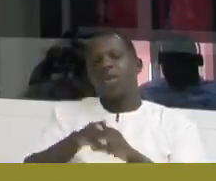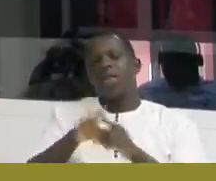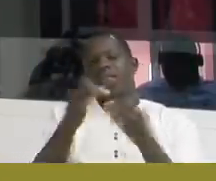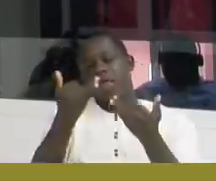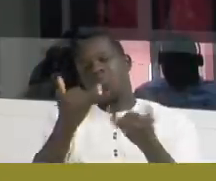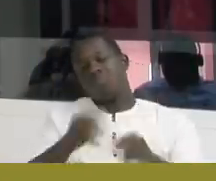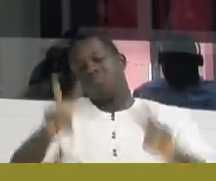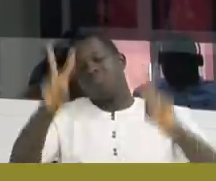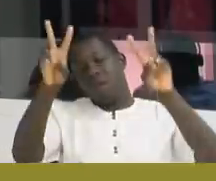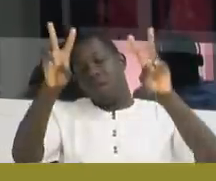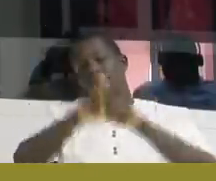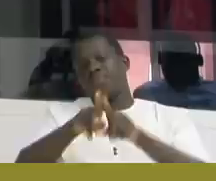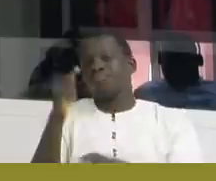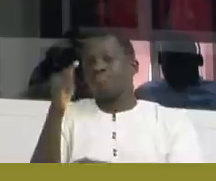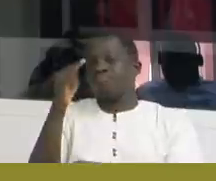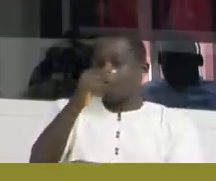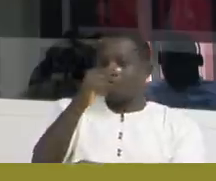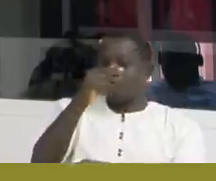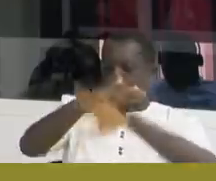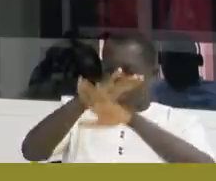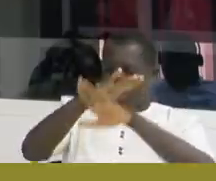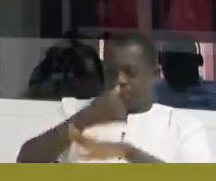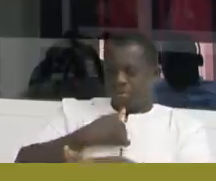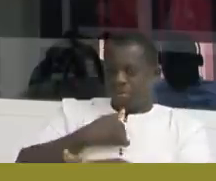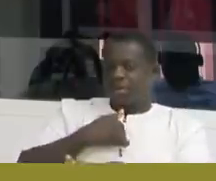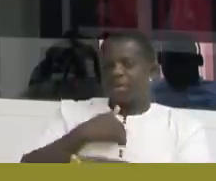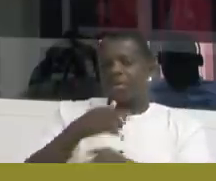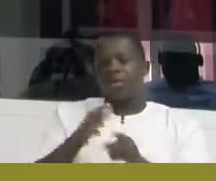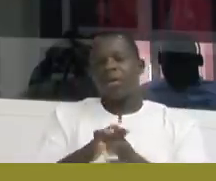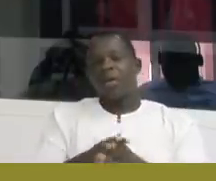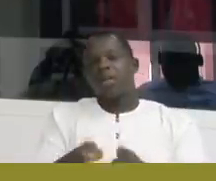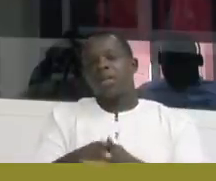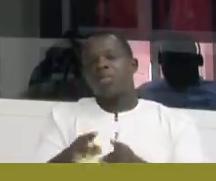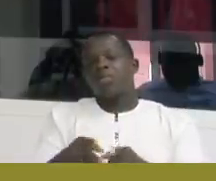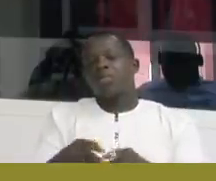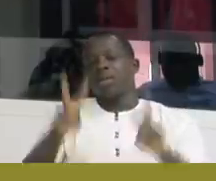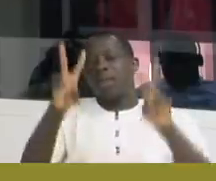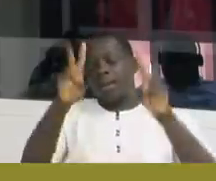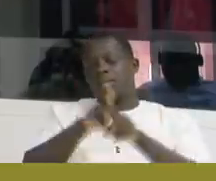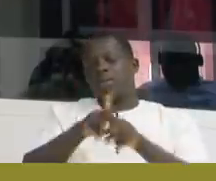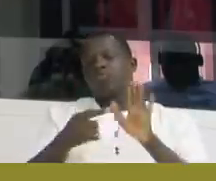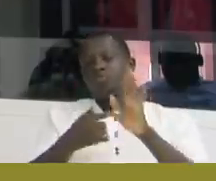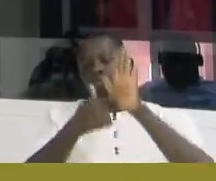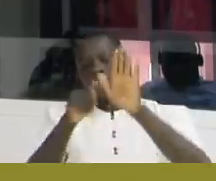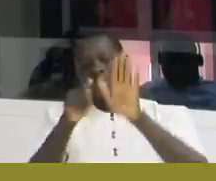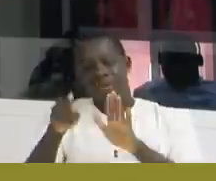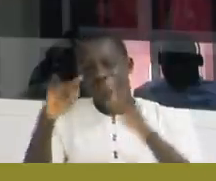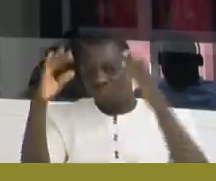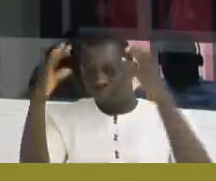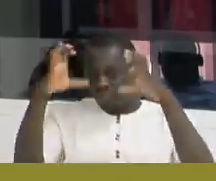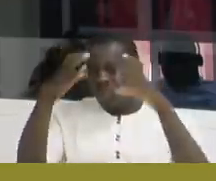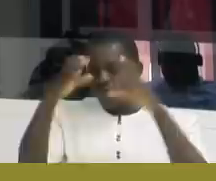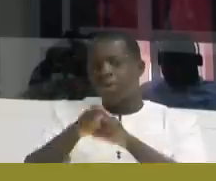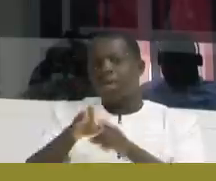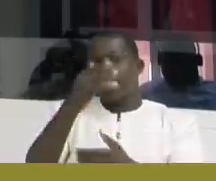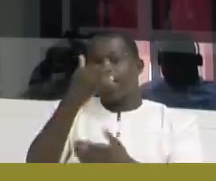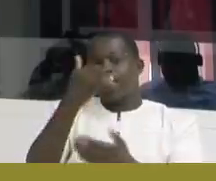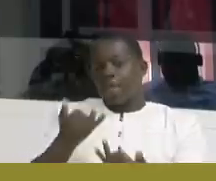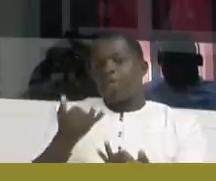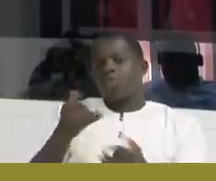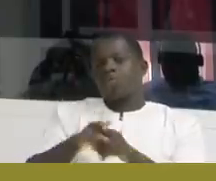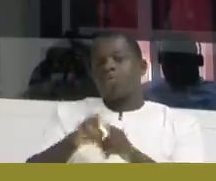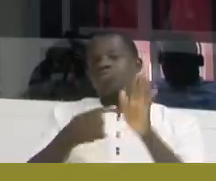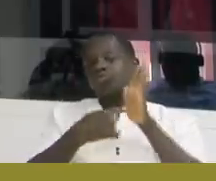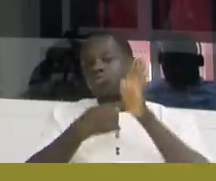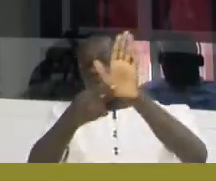Jammeh pointed to me as, Jammeh pointed that incident to me as proof of the